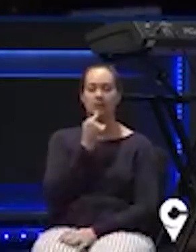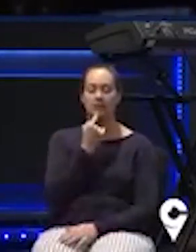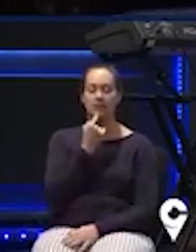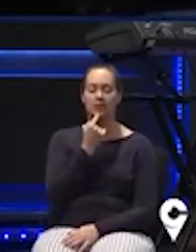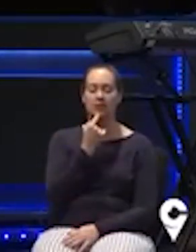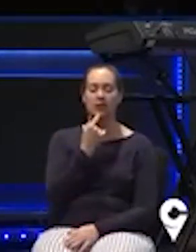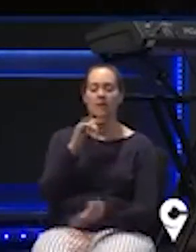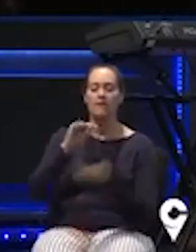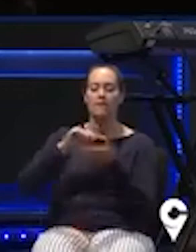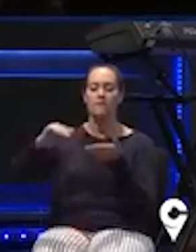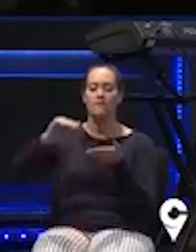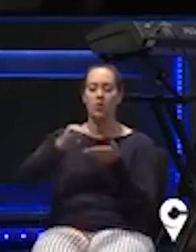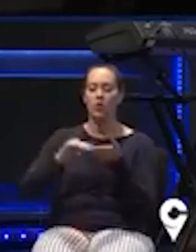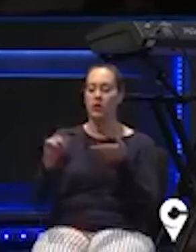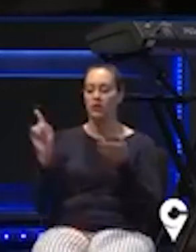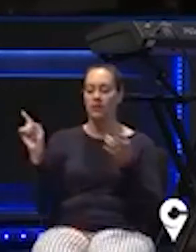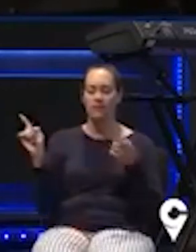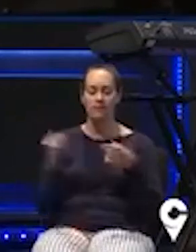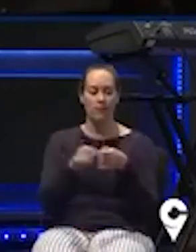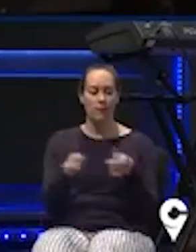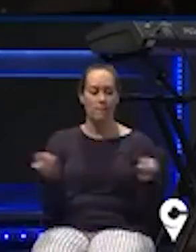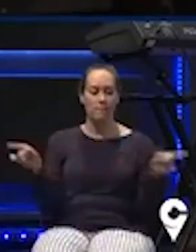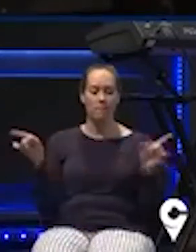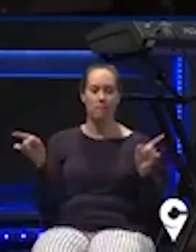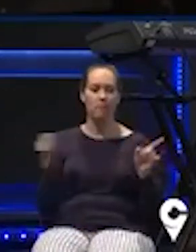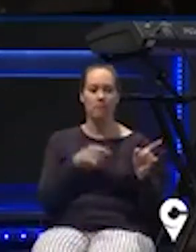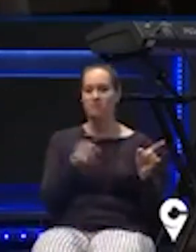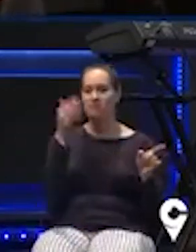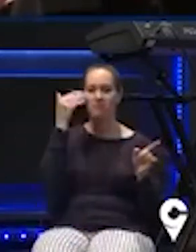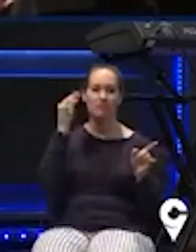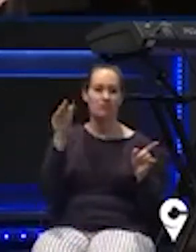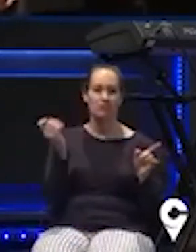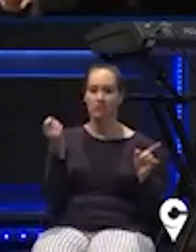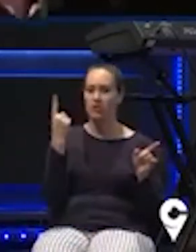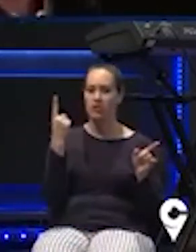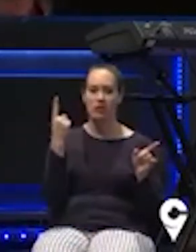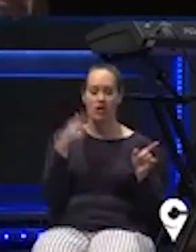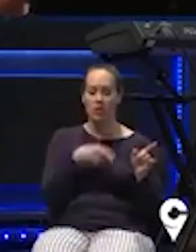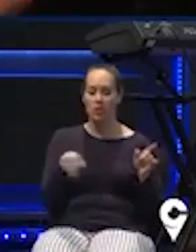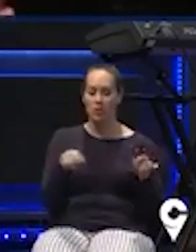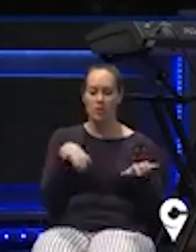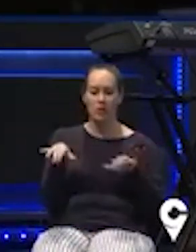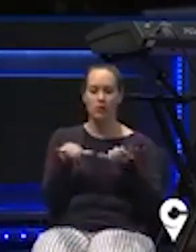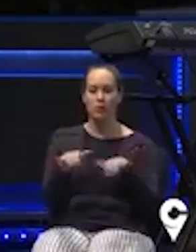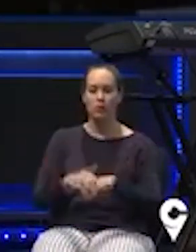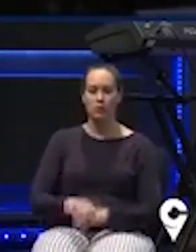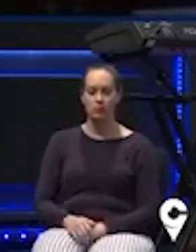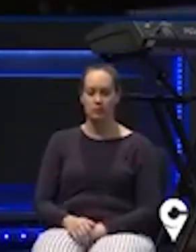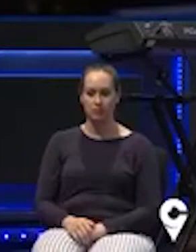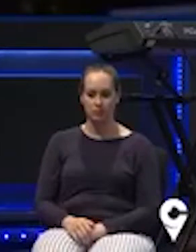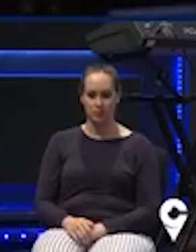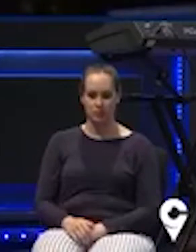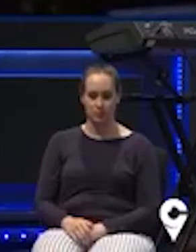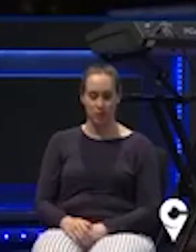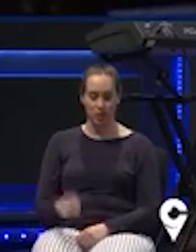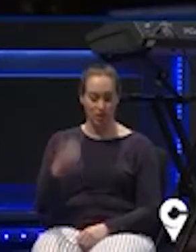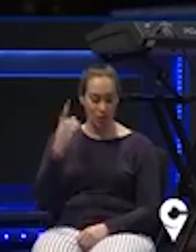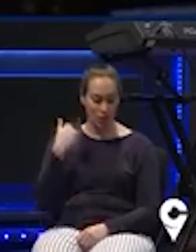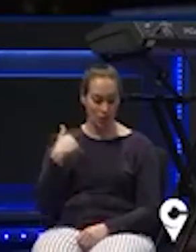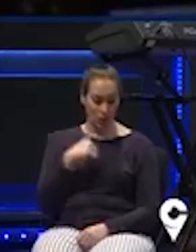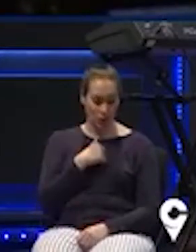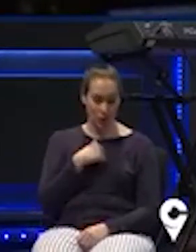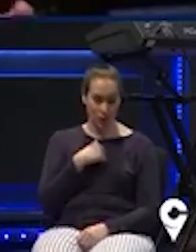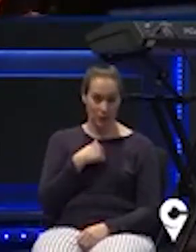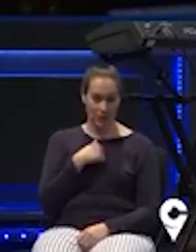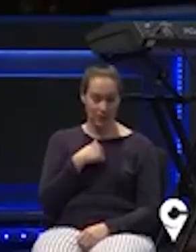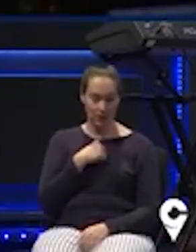Sometimes we get caught up with our Fridays. Sometimes we get caught up and we don't see the reality that there is something beyond what's